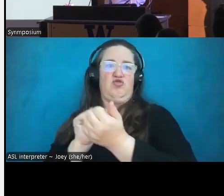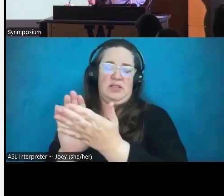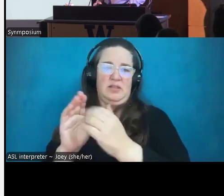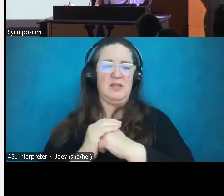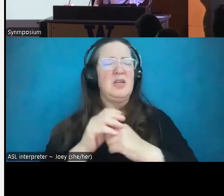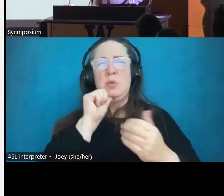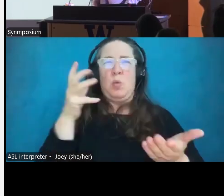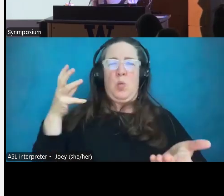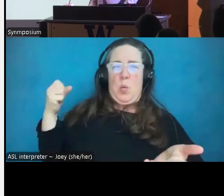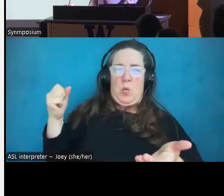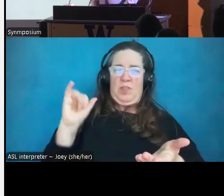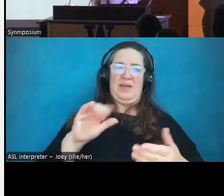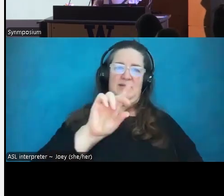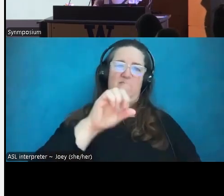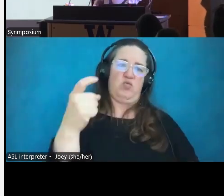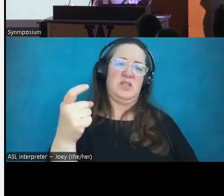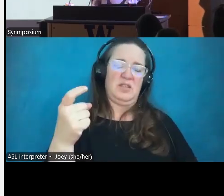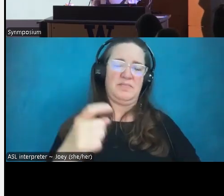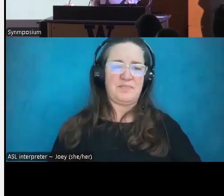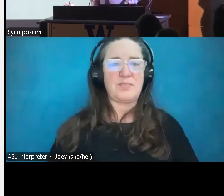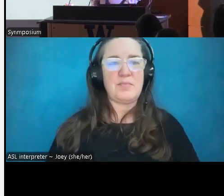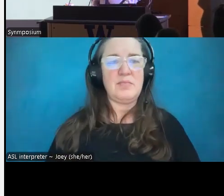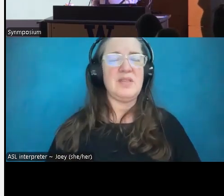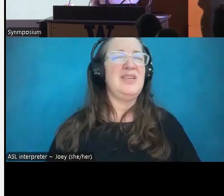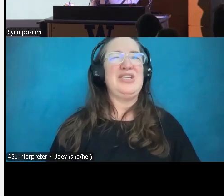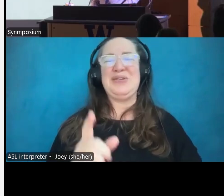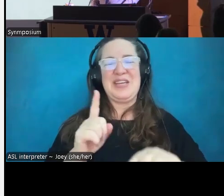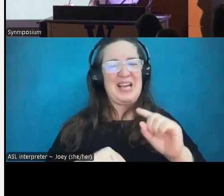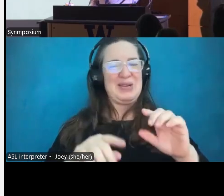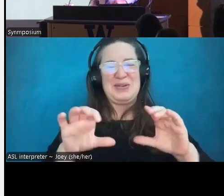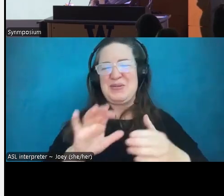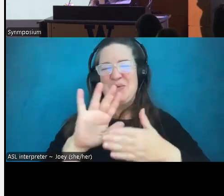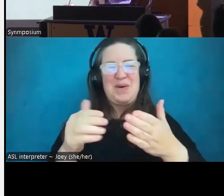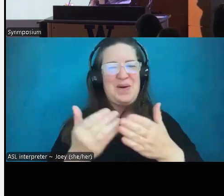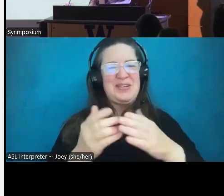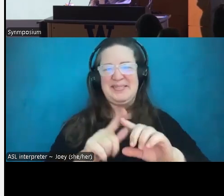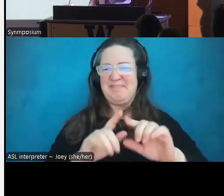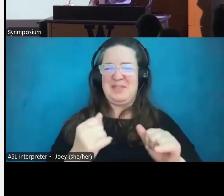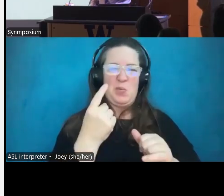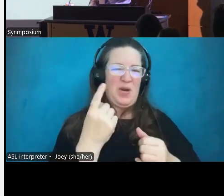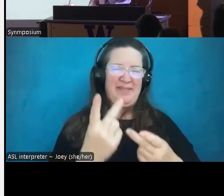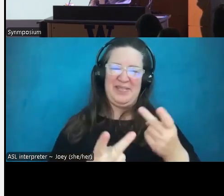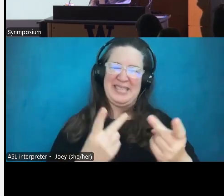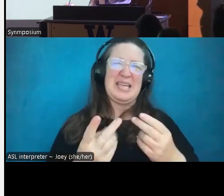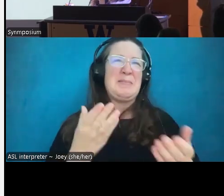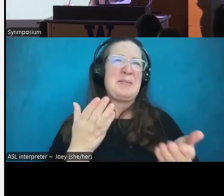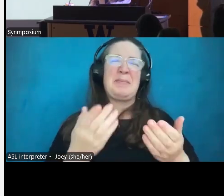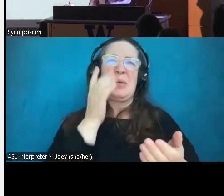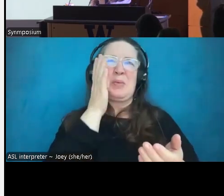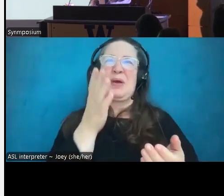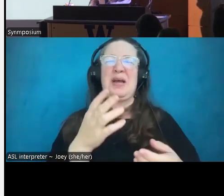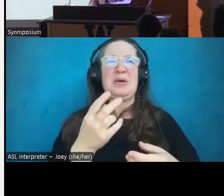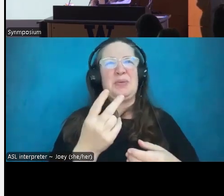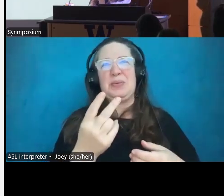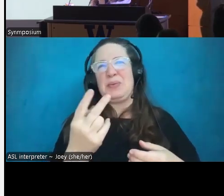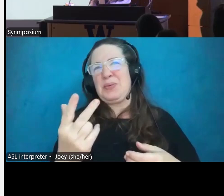Okay, you're not going to do all this in one visit. I think of this as spread out over maybe 2, 3, maybe even 4 visits. That's your